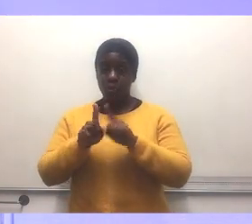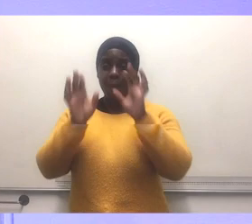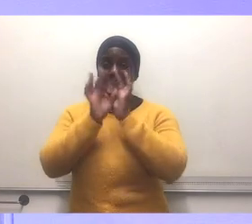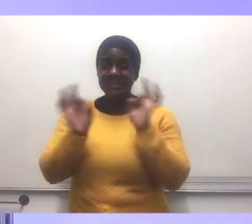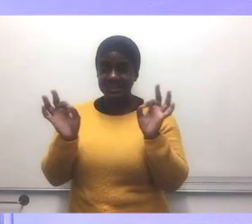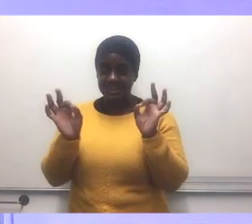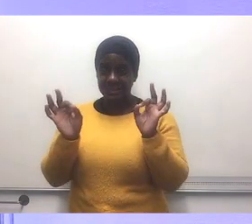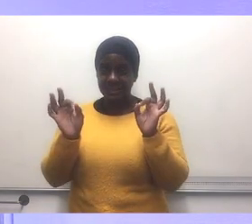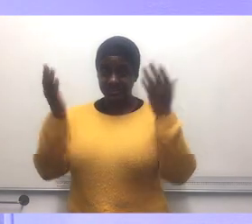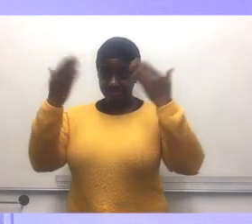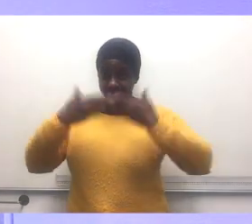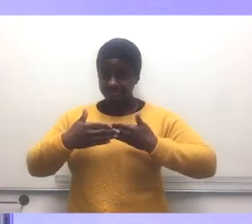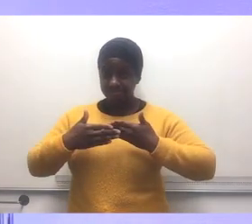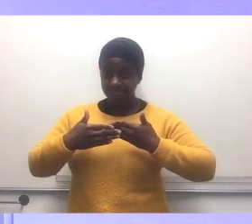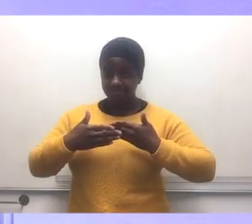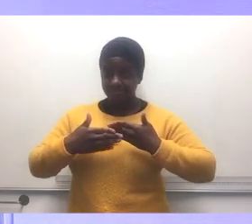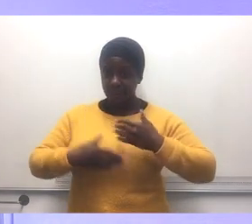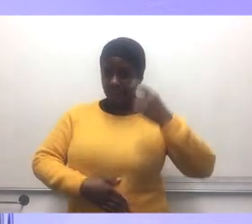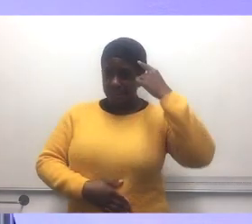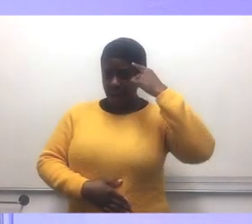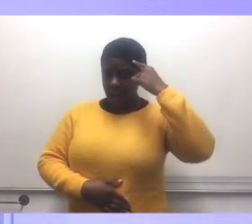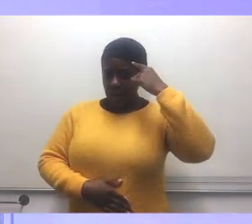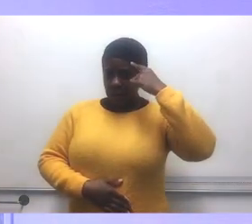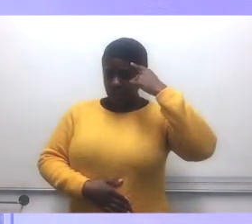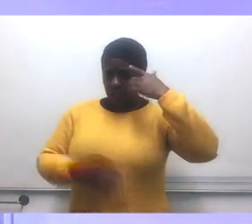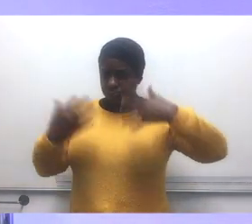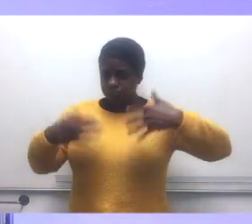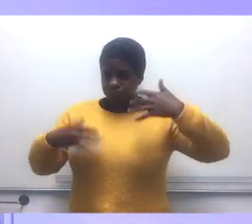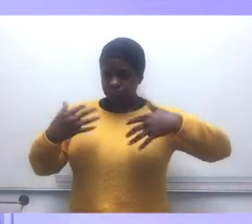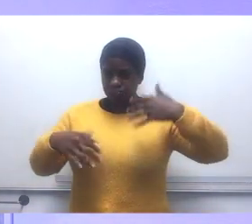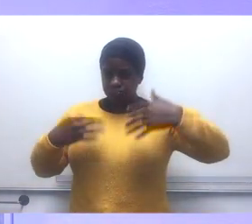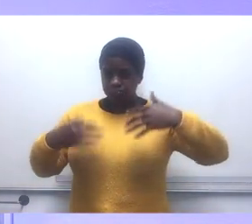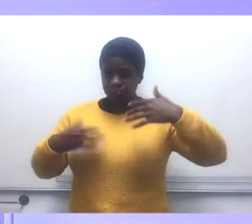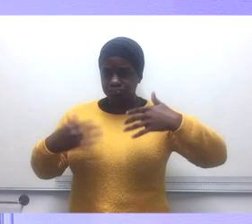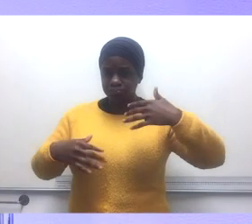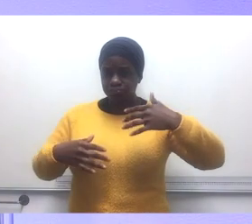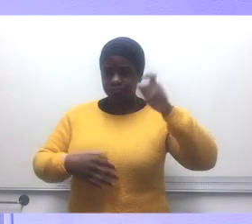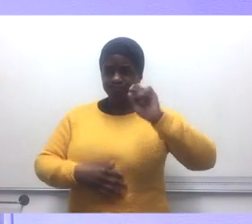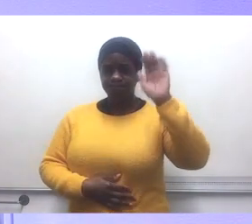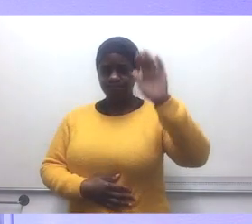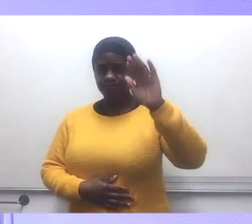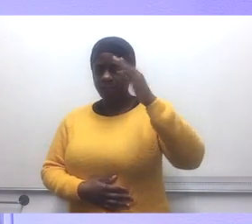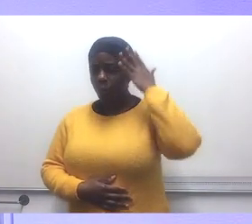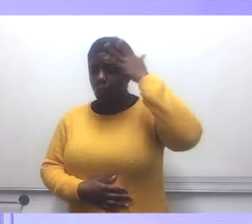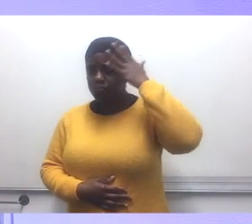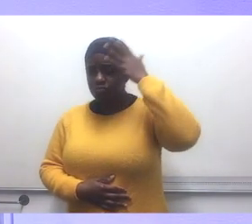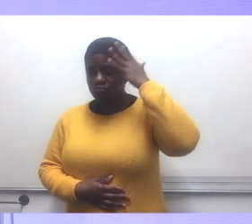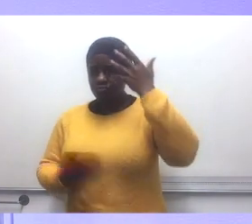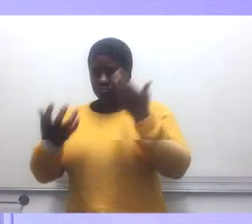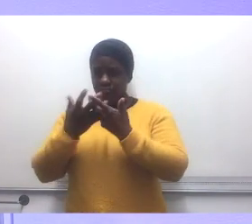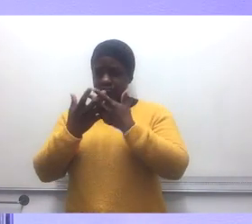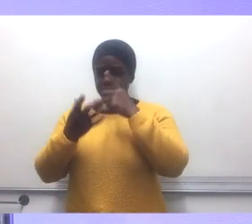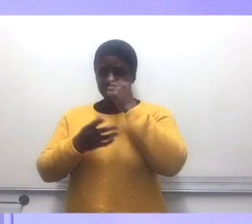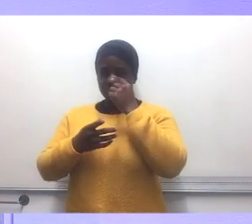peace. Tonight, your mind may be troubled. Someone out there, you may be wondering, how can I